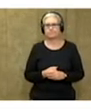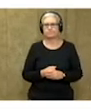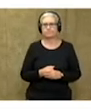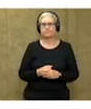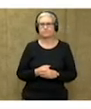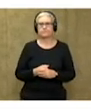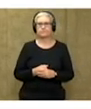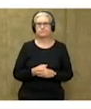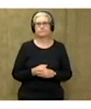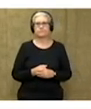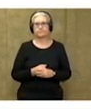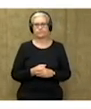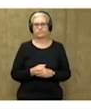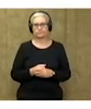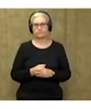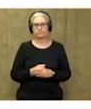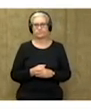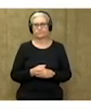started.